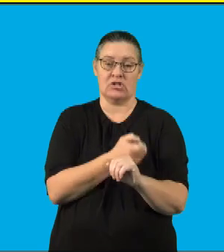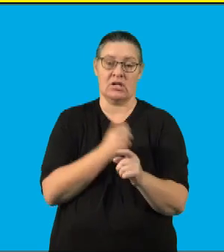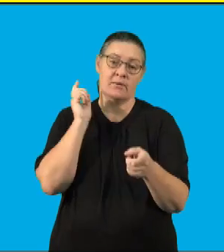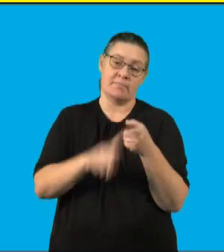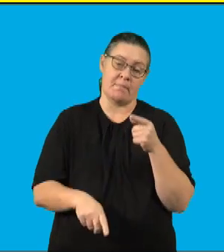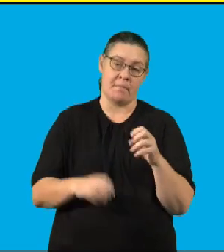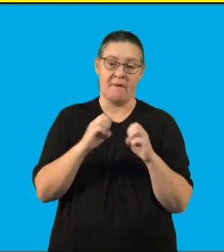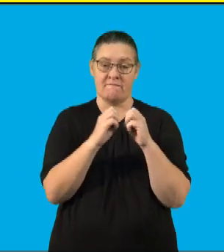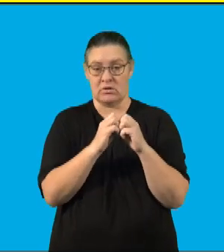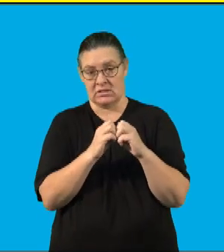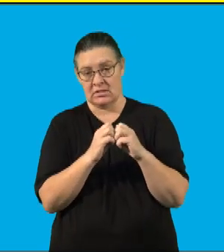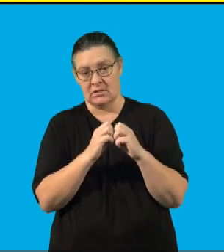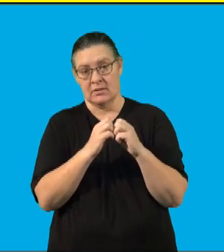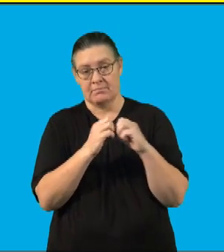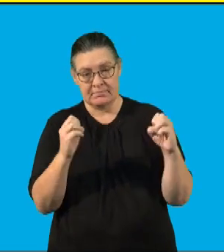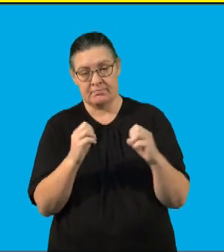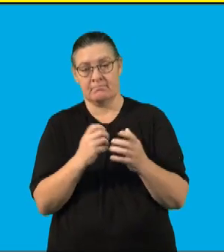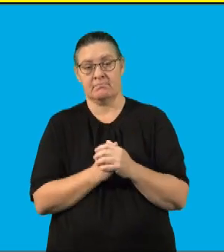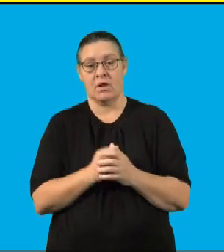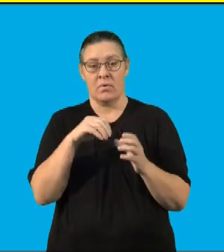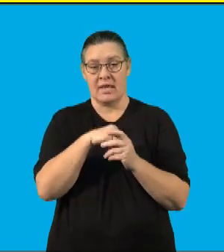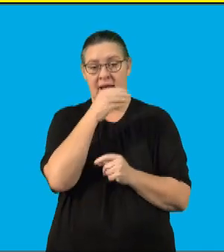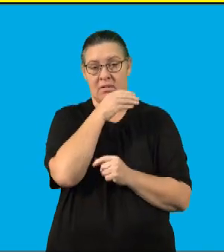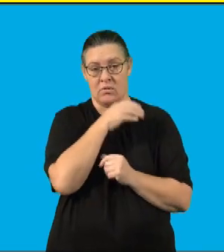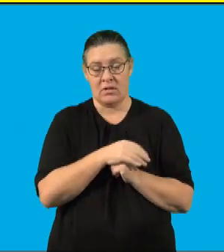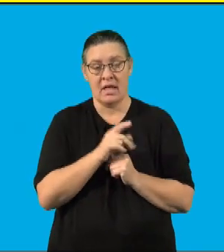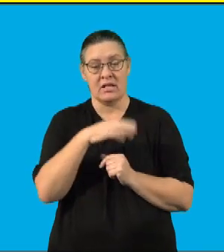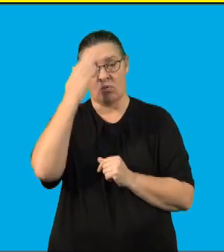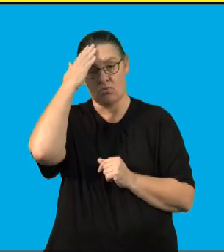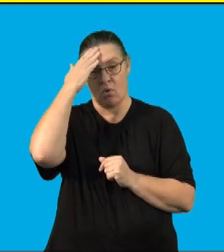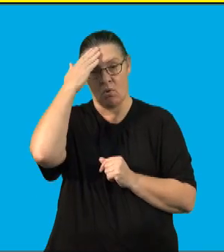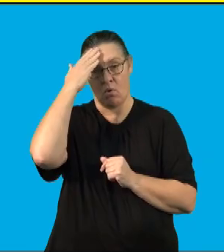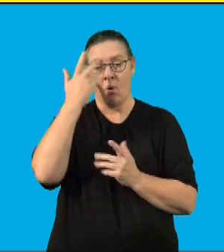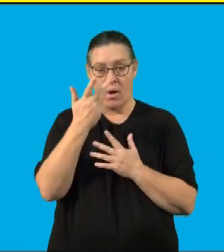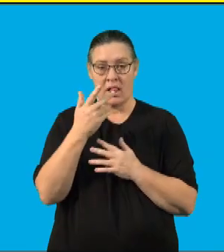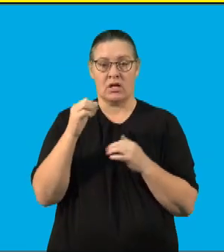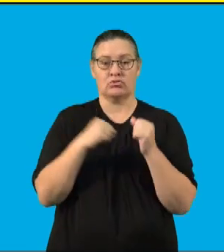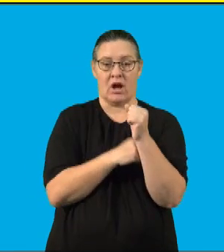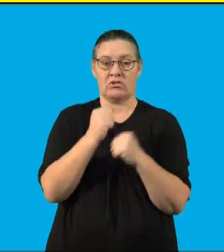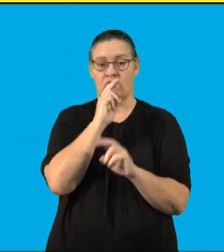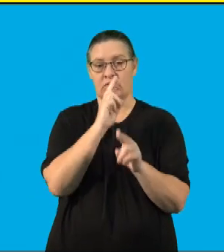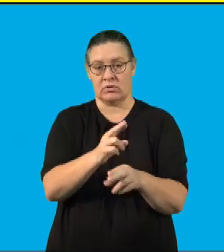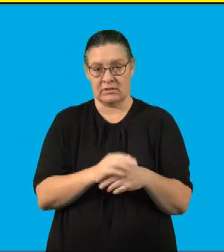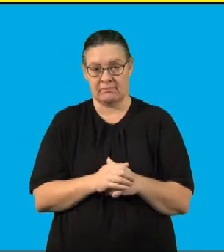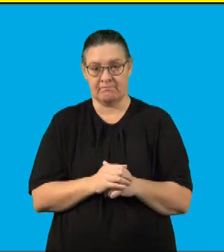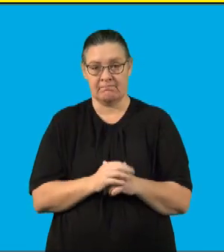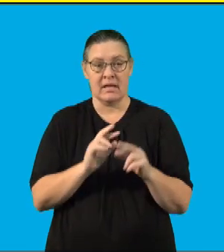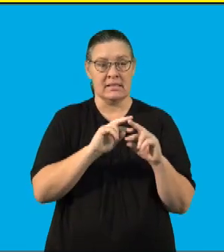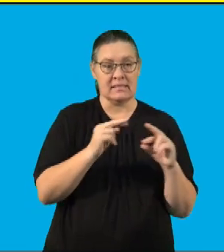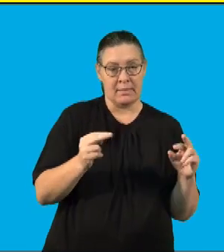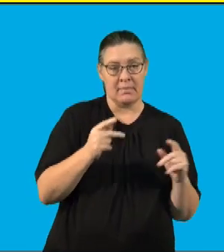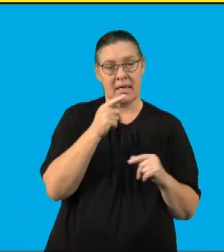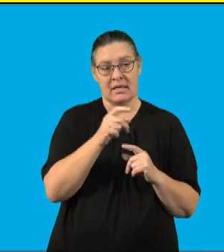energy to overcome those intermolecular forces found within that alcohol. So that's how we now are going to be structuring our